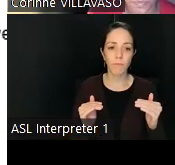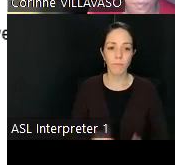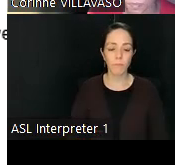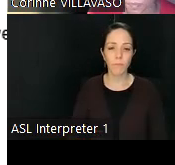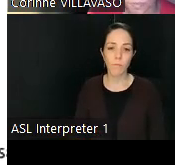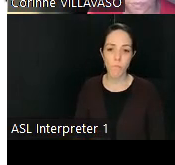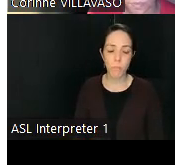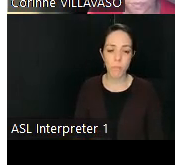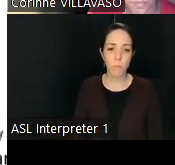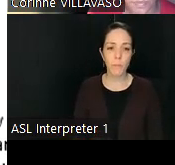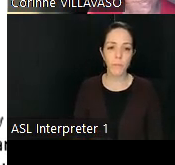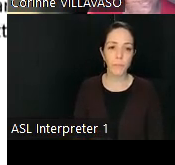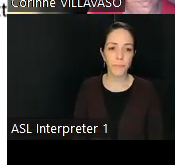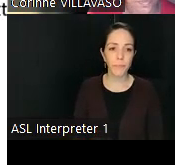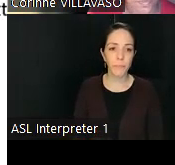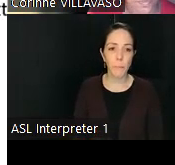That's okay.